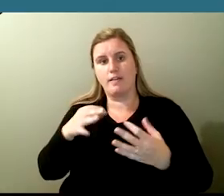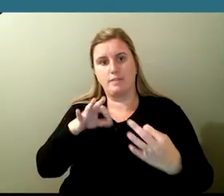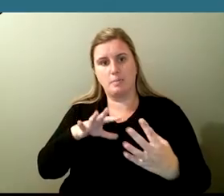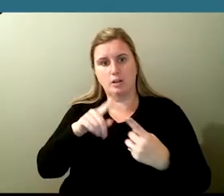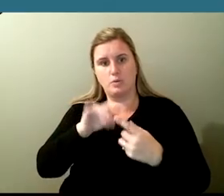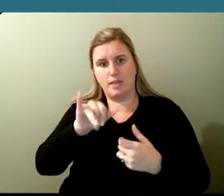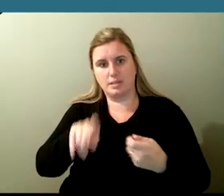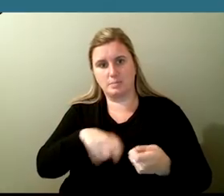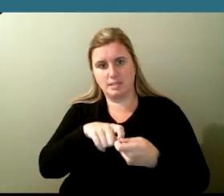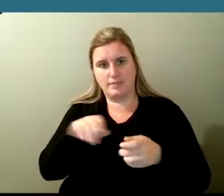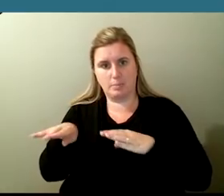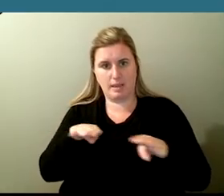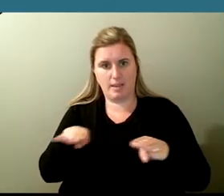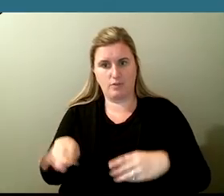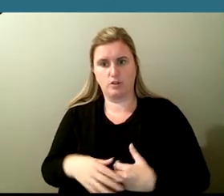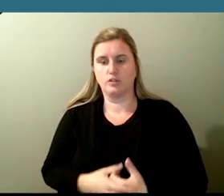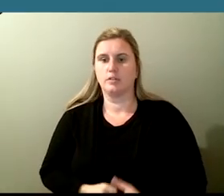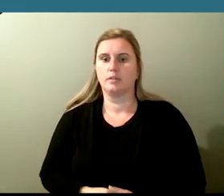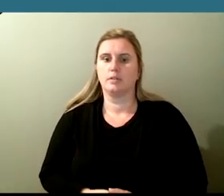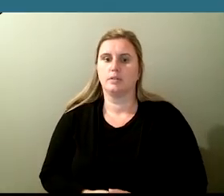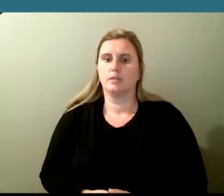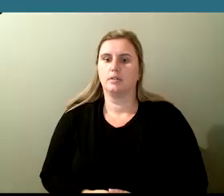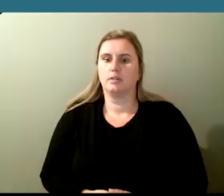that specific behavior.